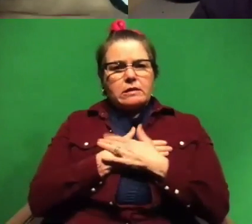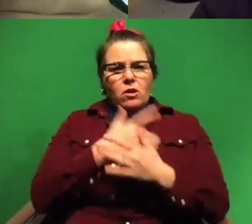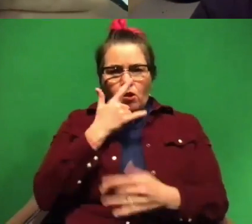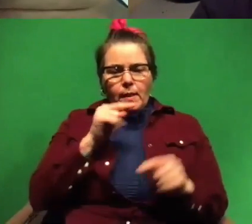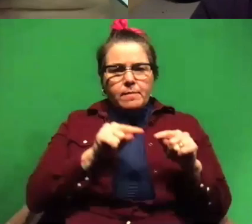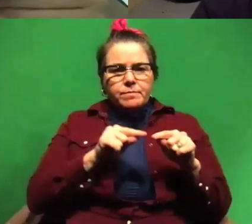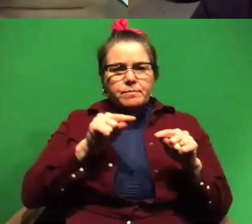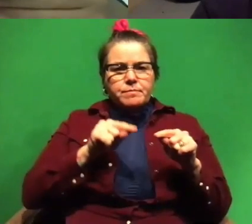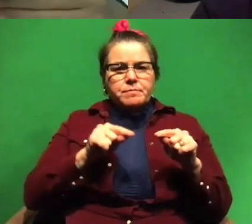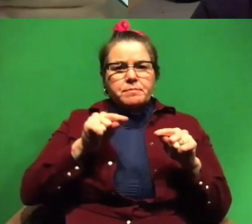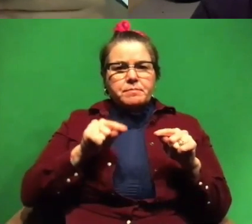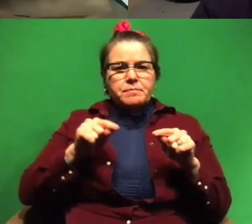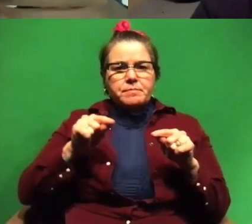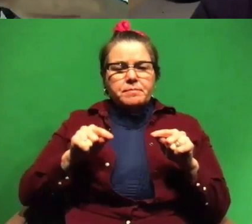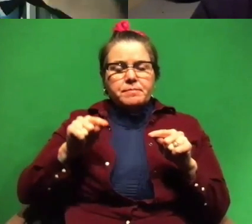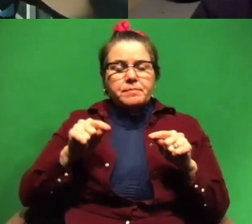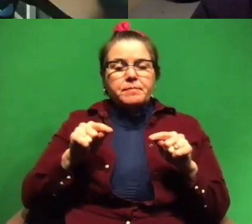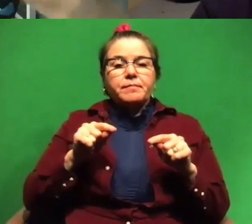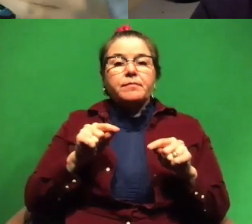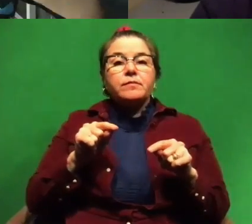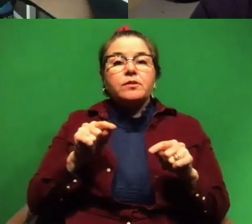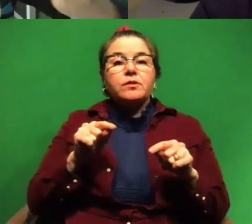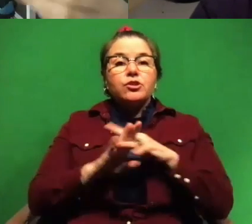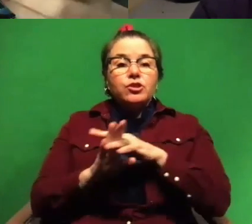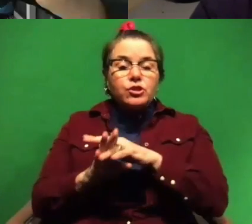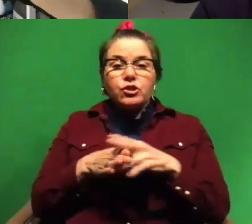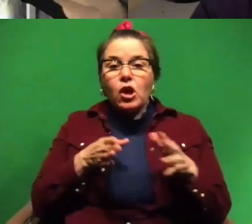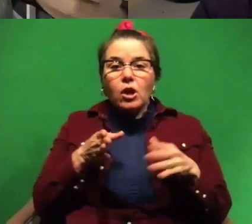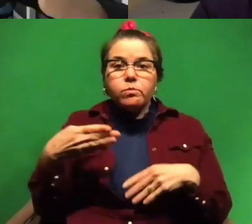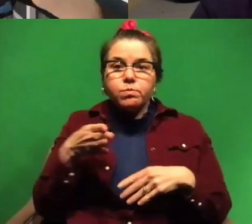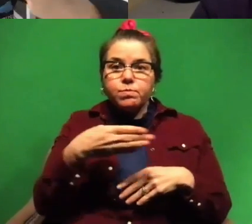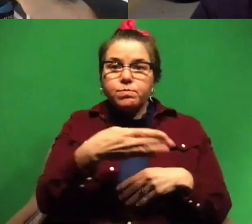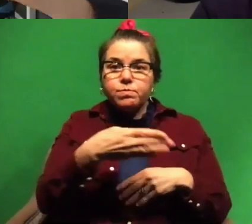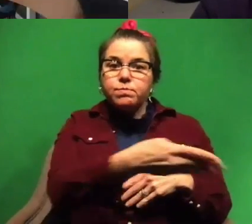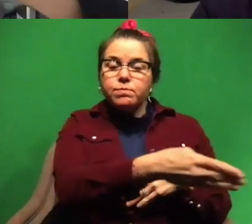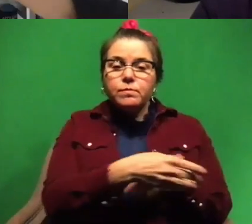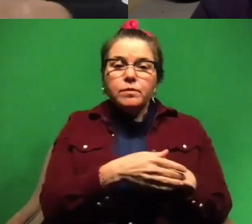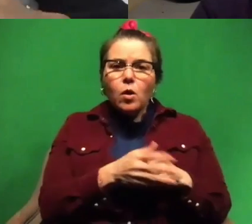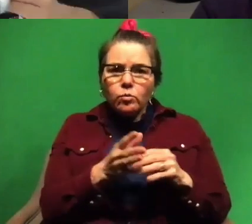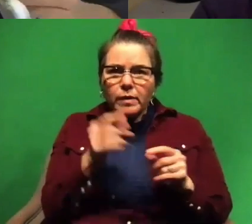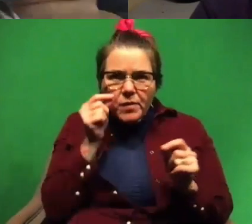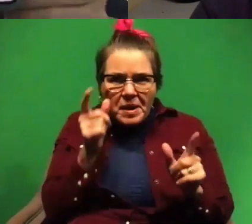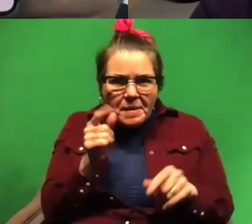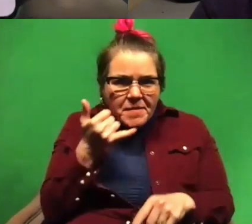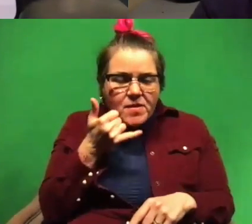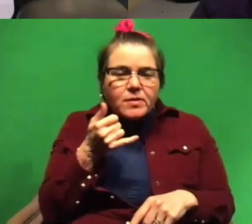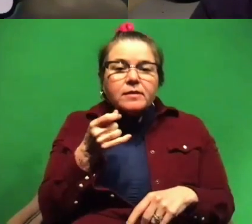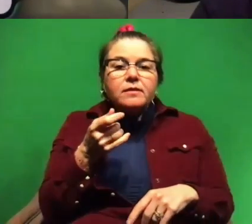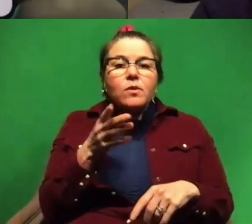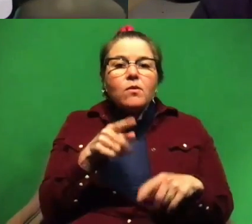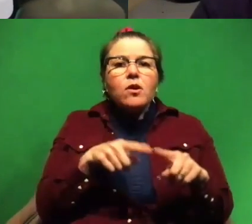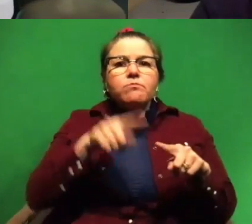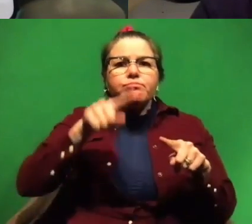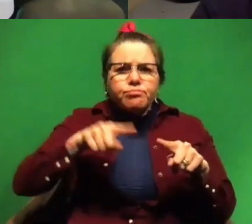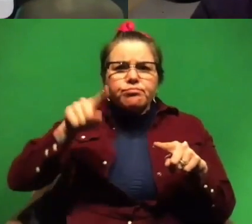to no movement. But when the shark starts to swim from side to side, oh, wake up, then it looks a